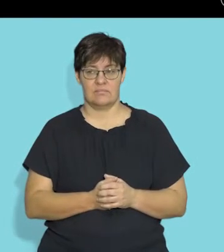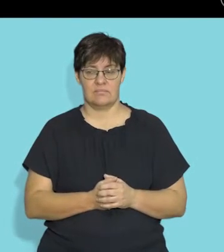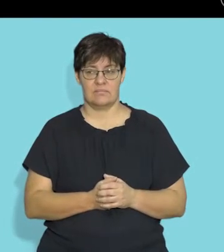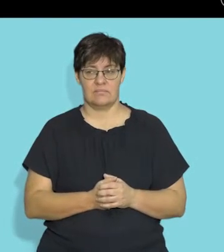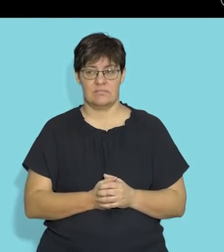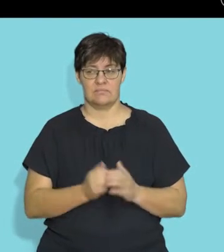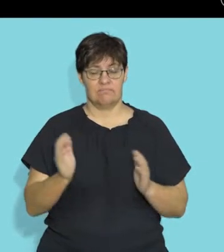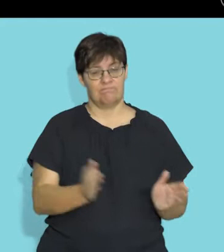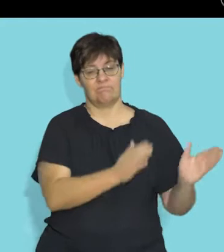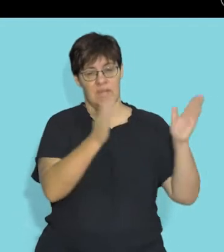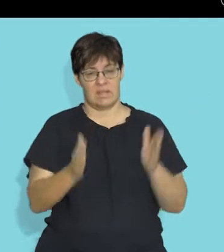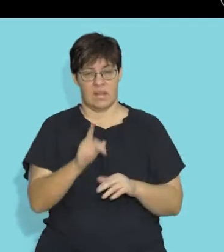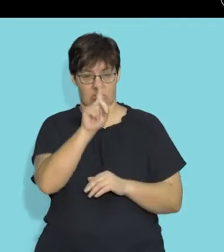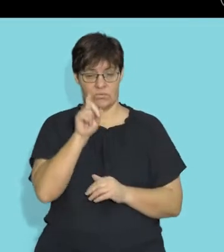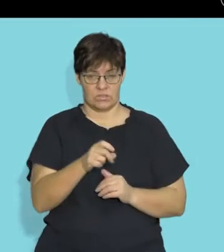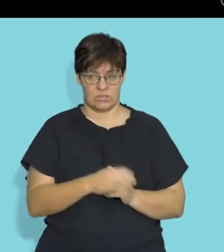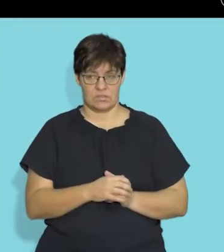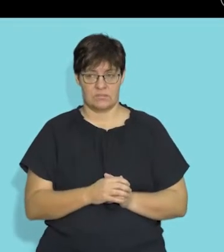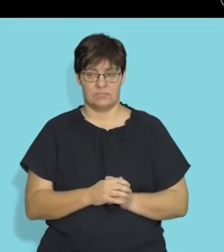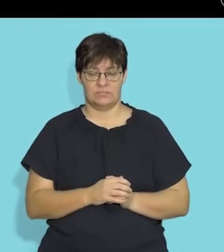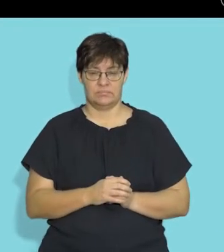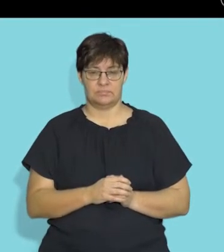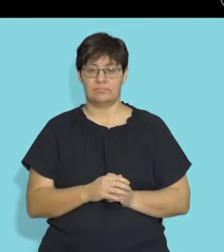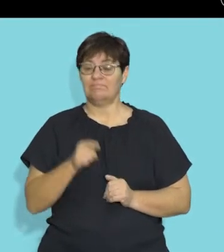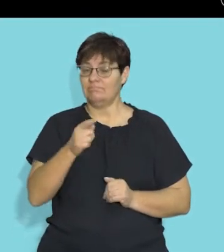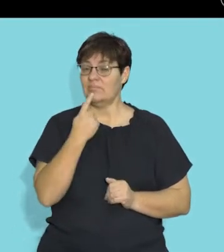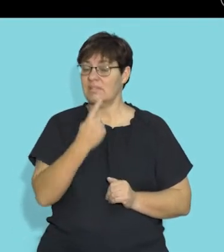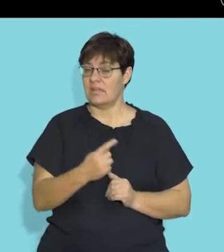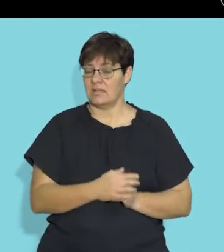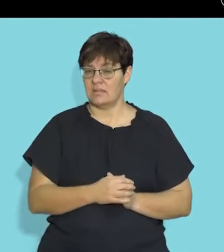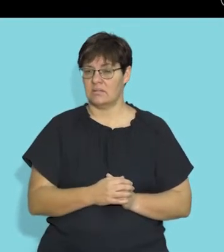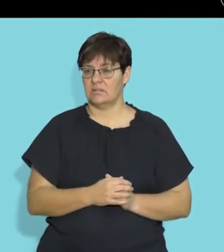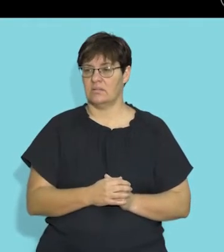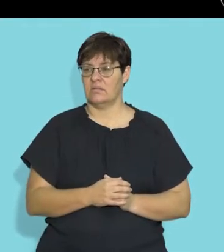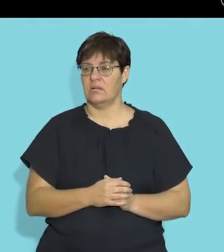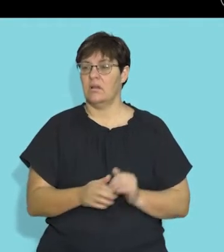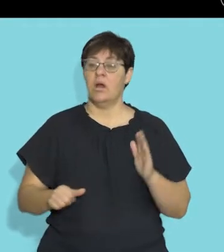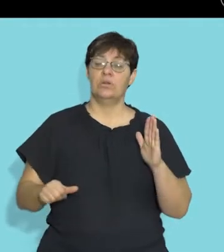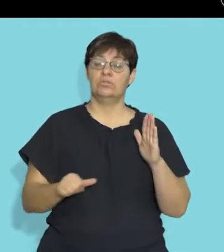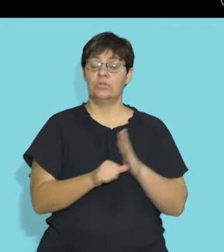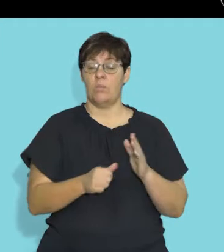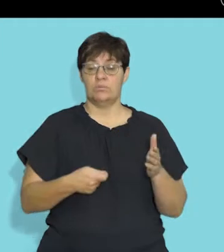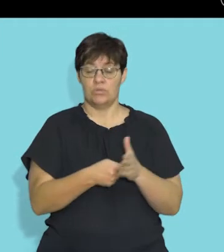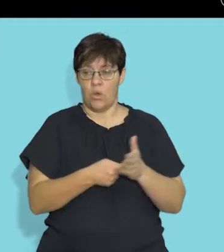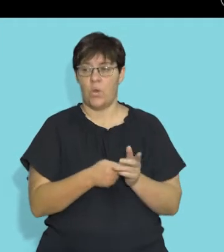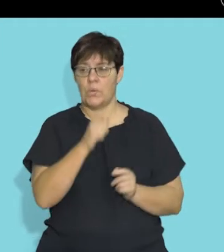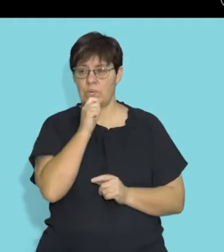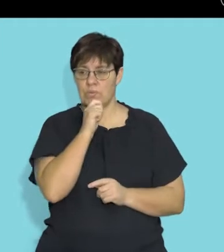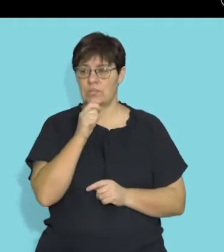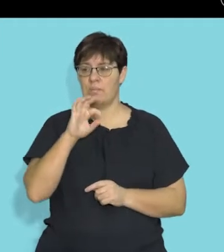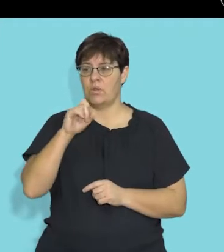Let's go into the next question. The next question, again, it says here, Top Stores uses the periodic inventory